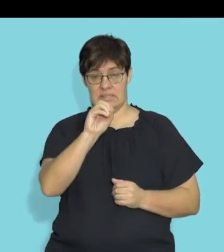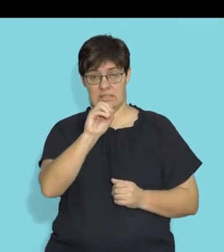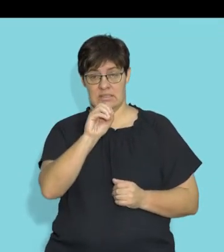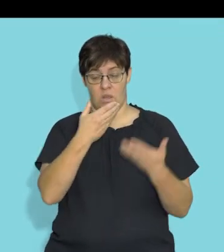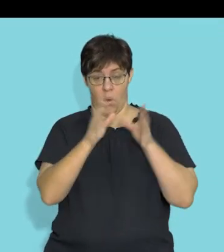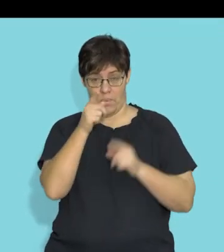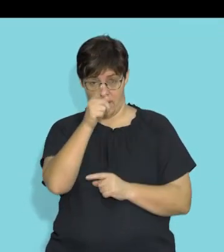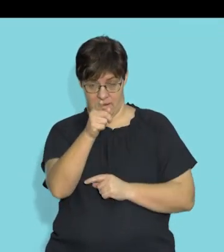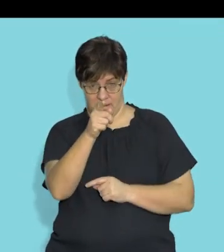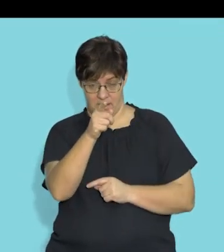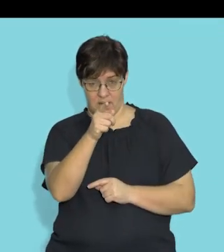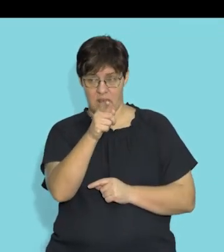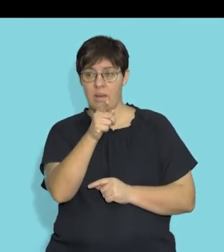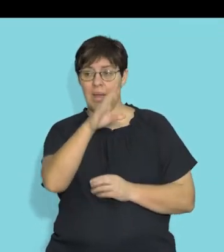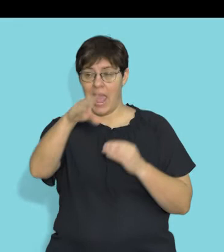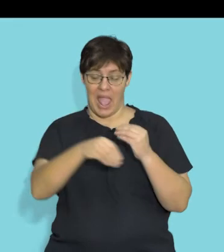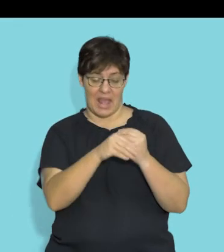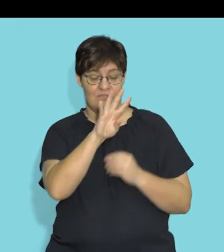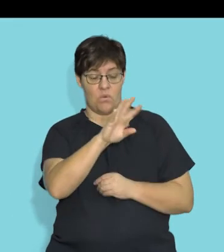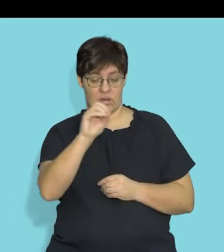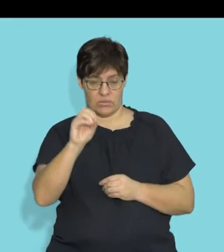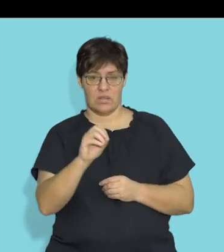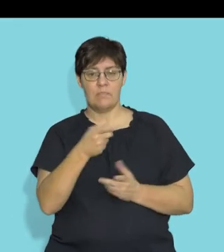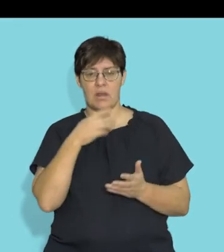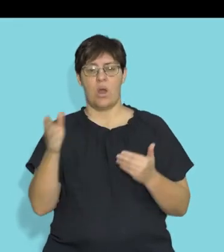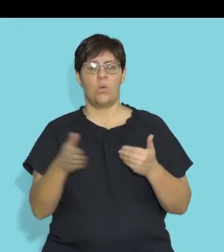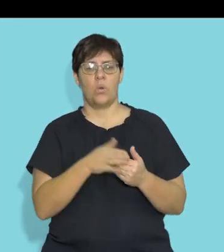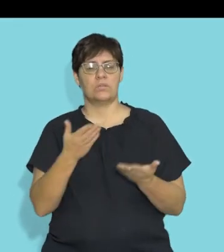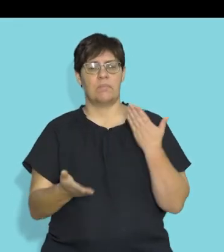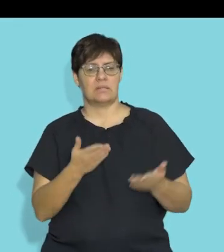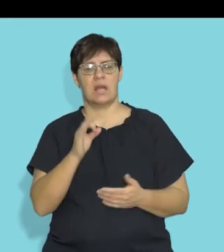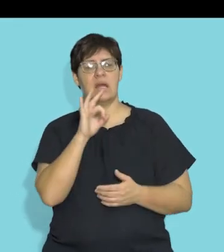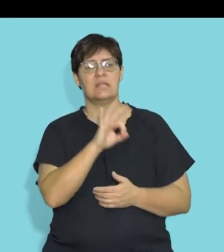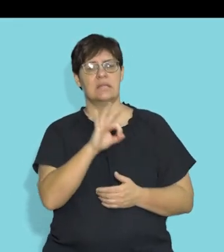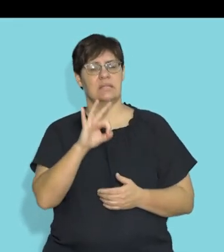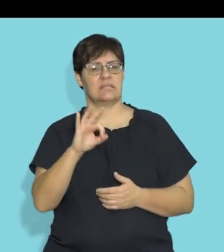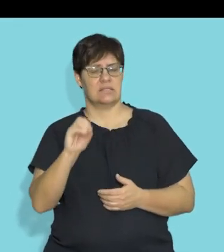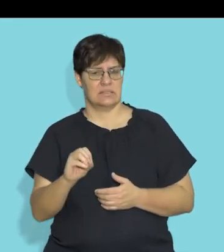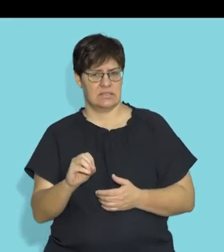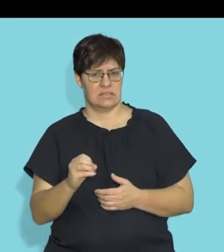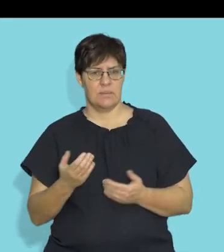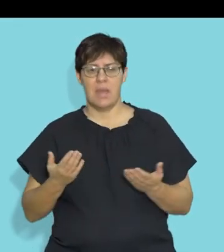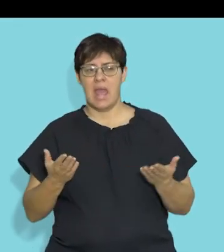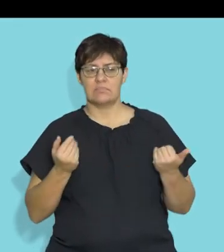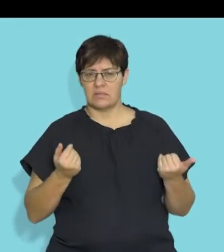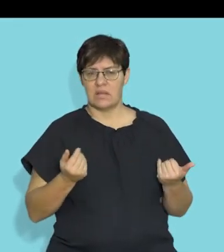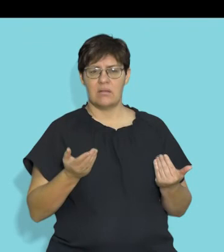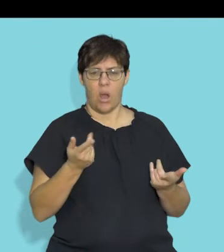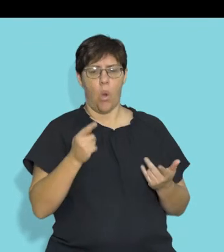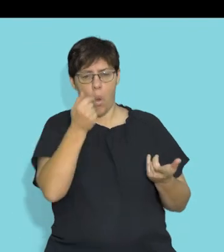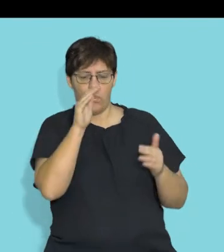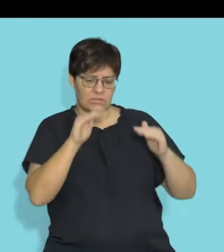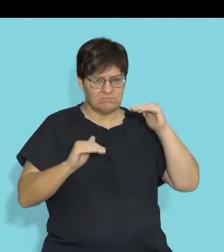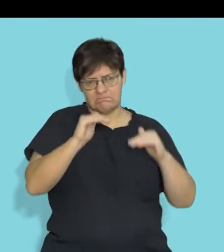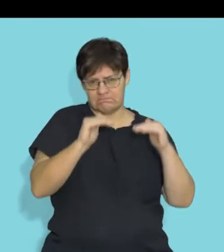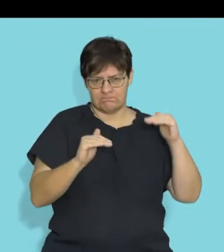had 150 in your opening balance, and if you compare that to your closing balance, clearly 330. You'd expect it to be